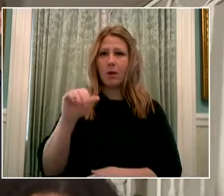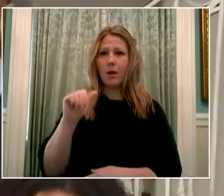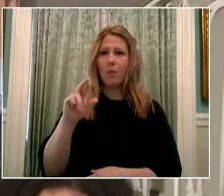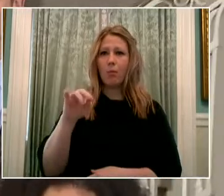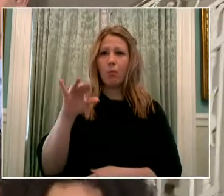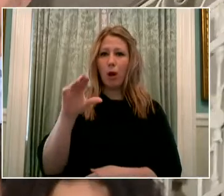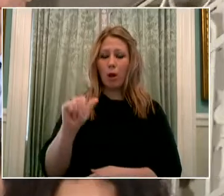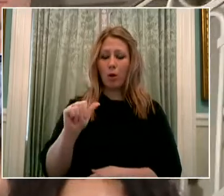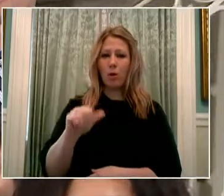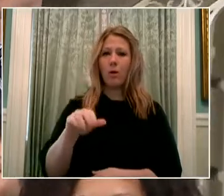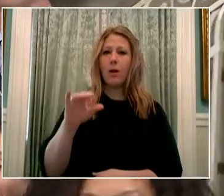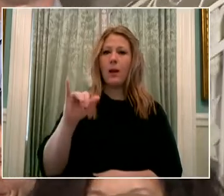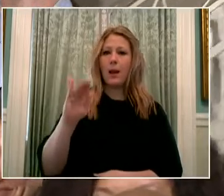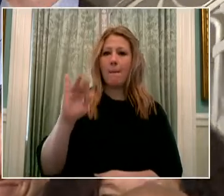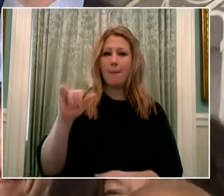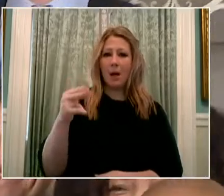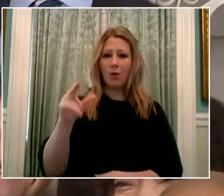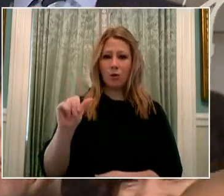Is that Chef May's phone?